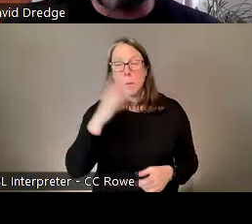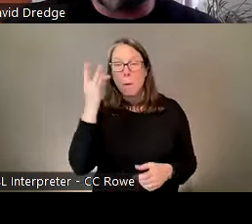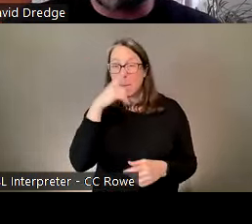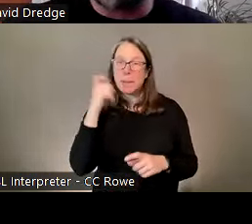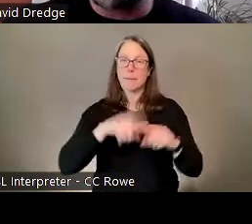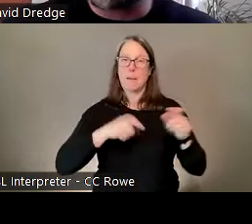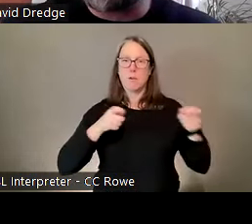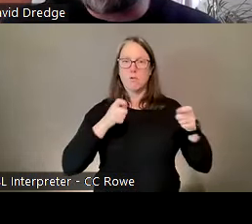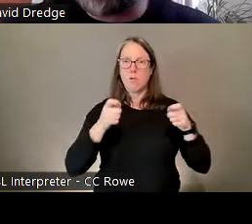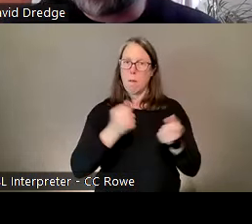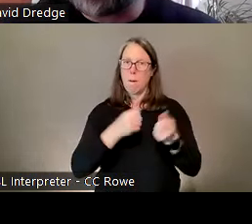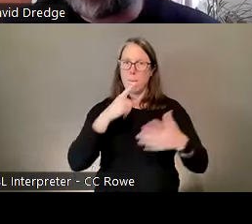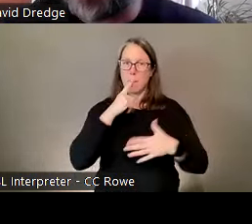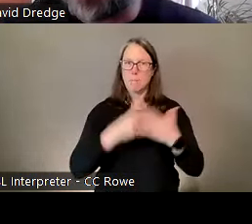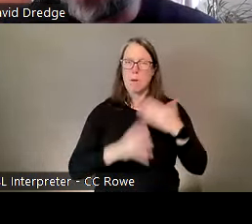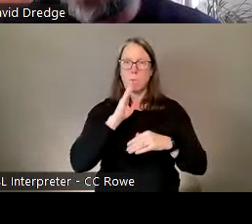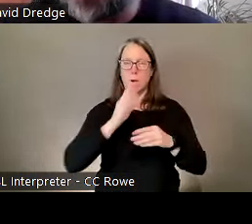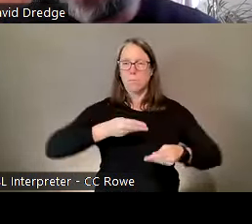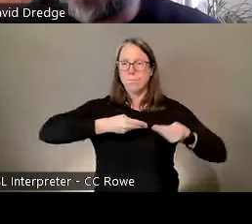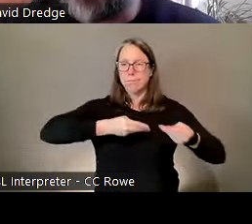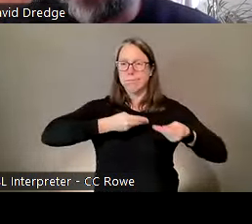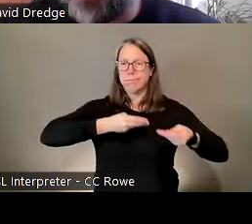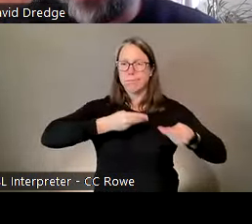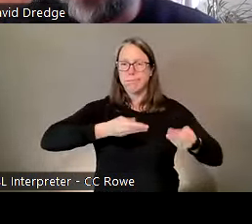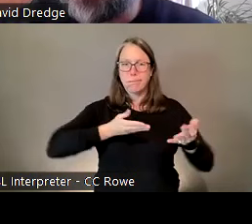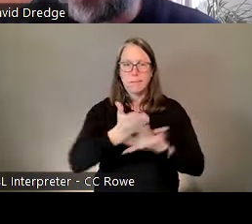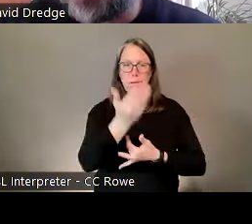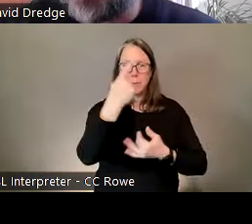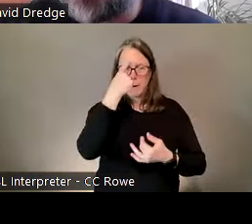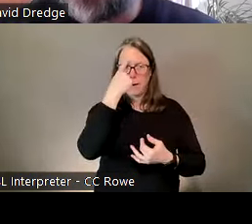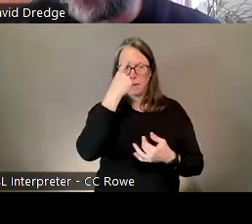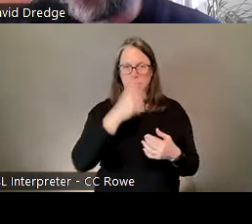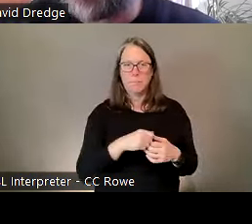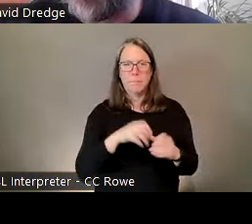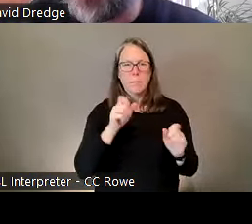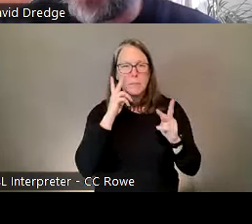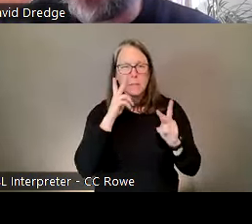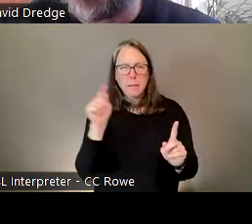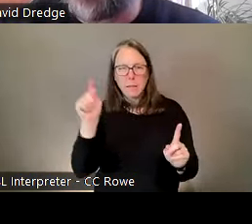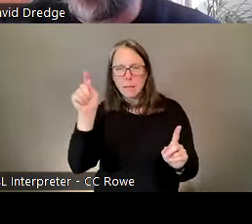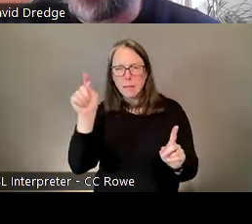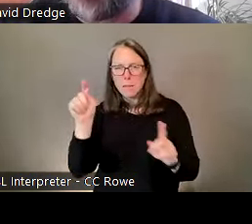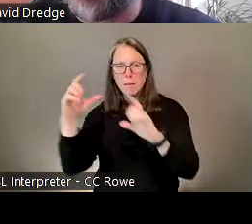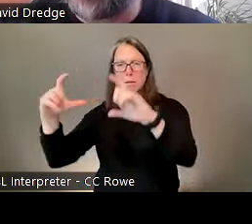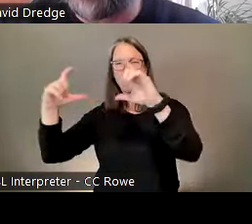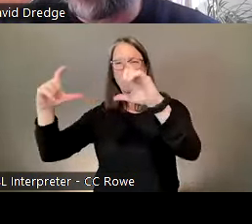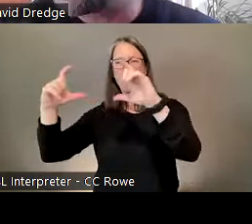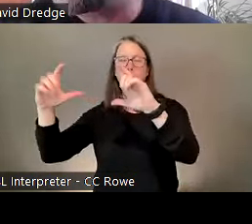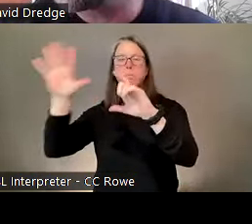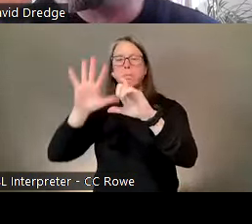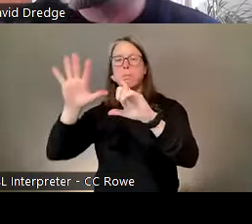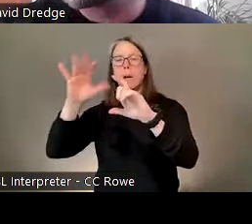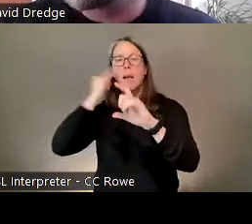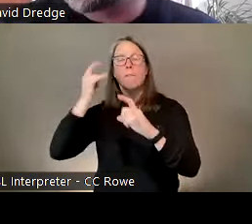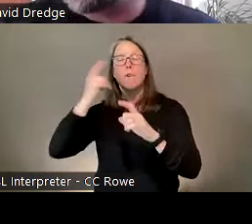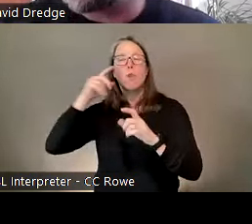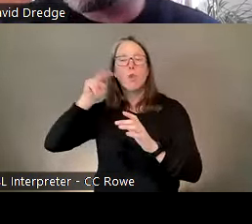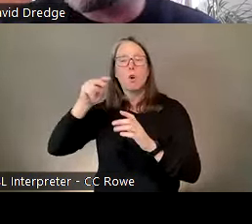forms of it. This is a little hard to see, but I think you can see in this one. So this is the brain as if you were like looking from